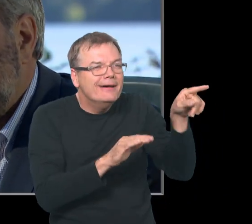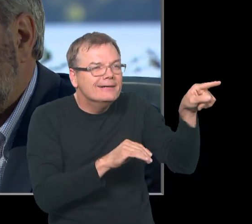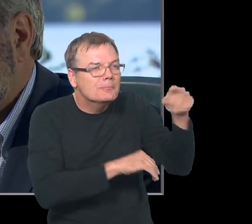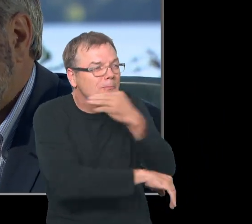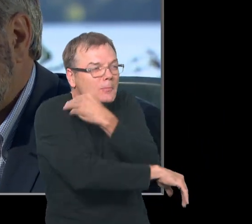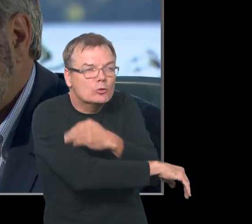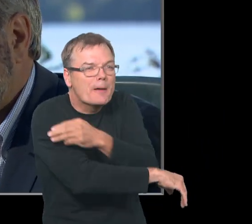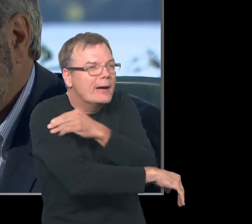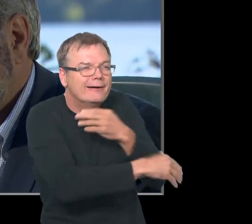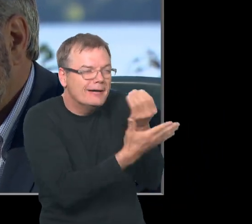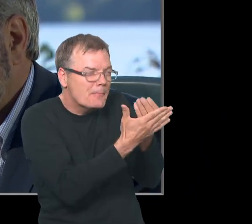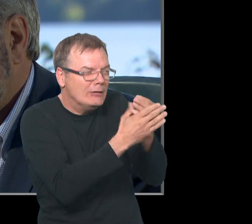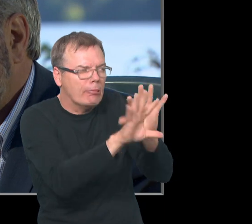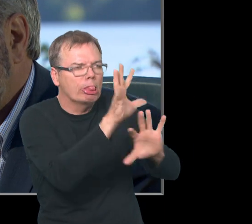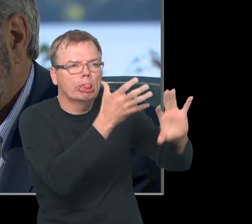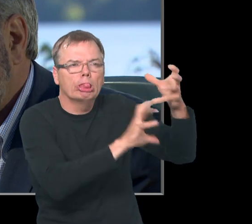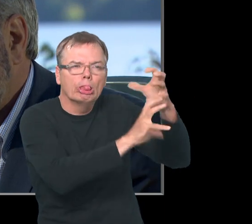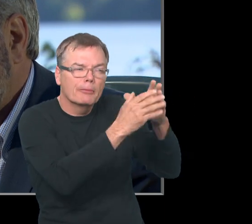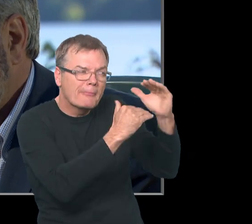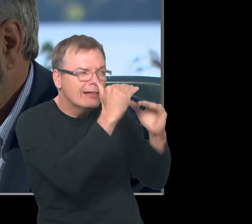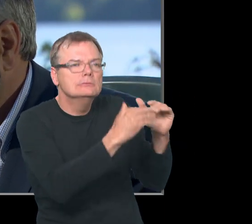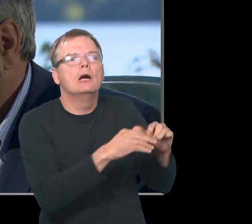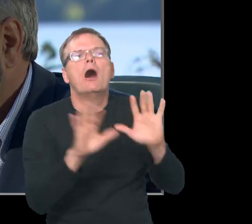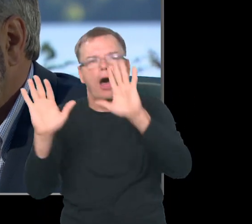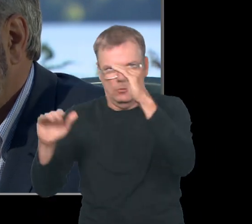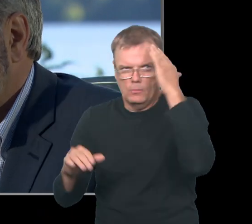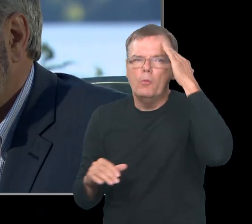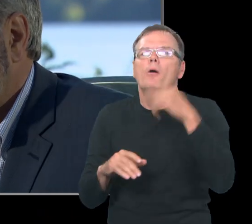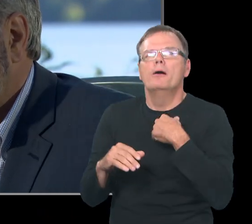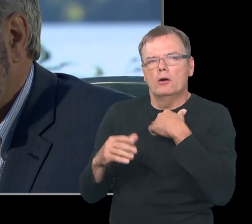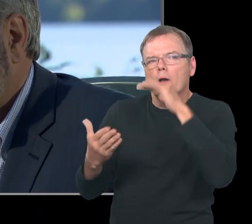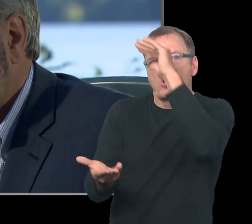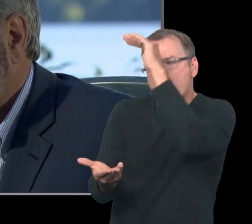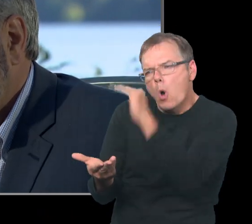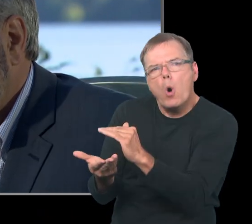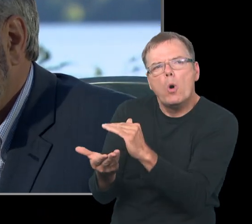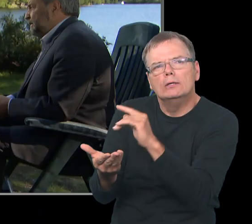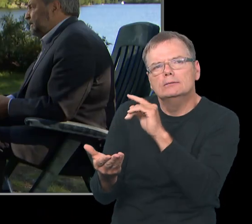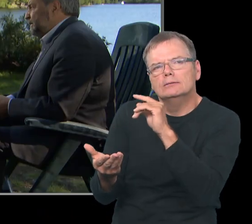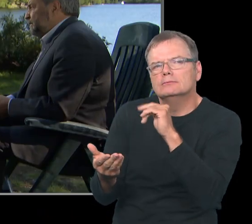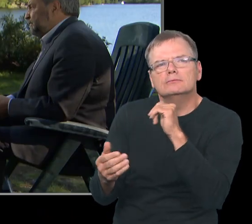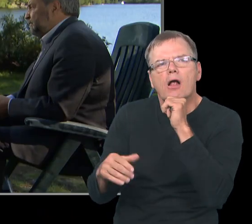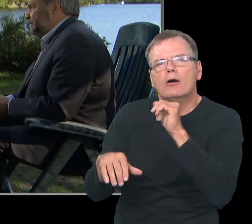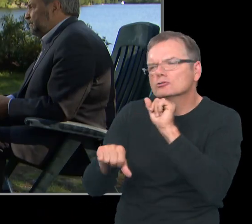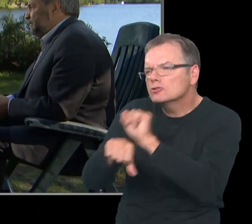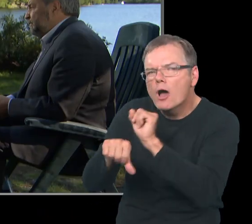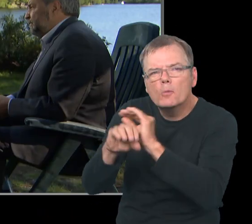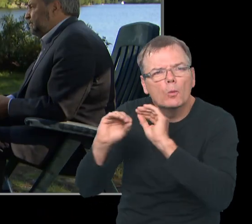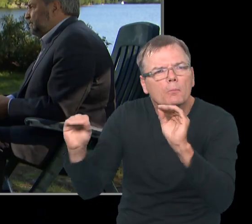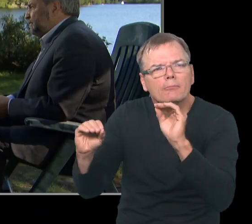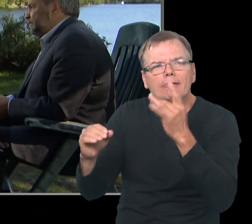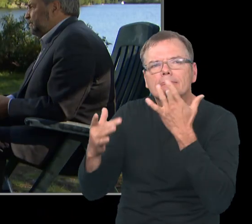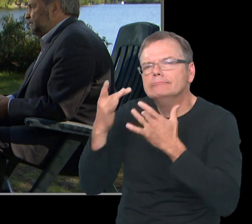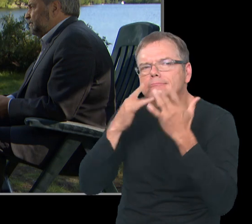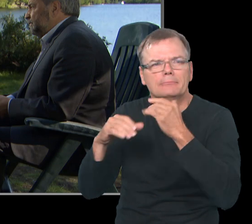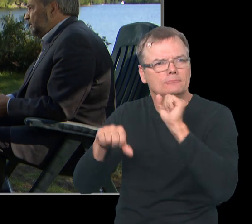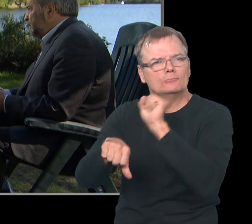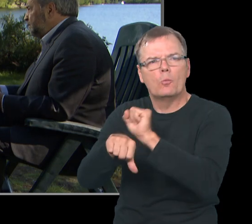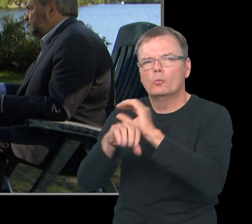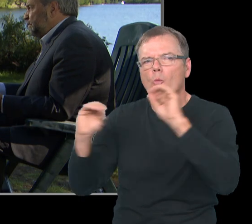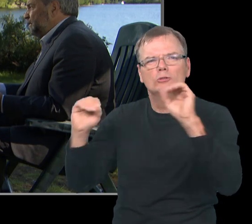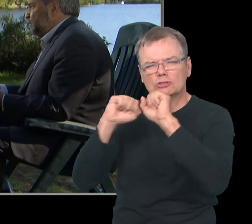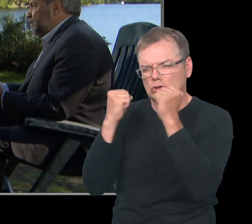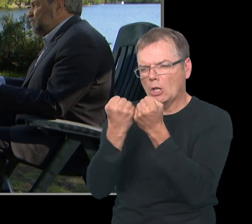low unemployment rate, and they've done fairly well despite having very serious social challenges. But there are challenges facing all governments right